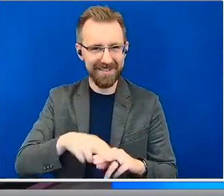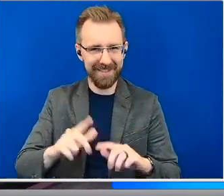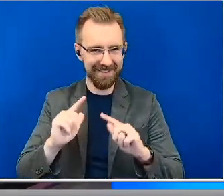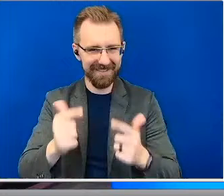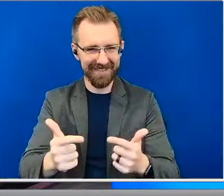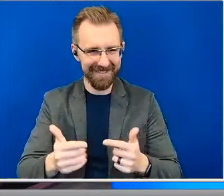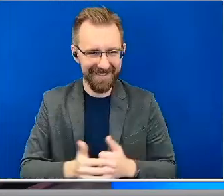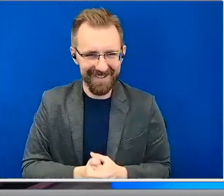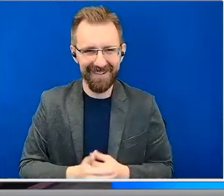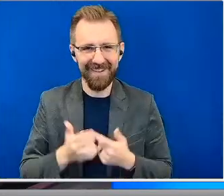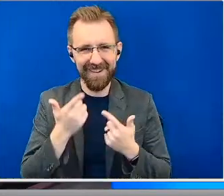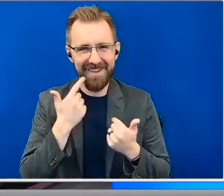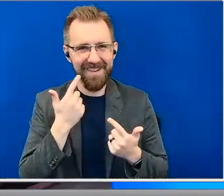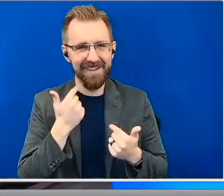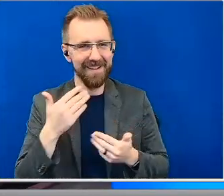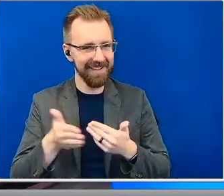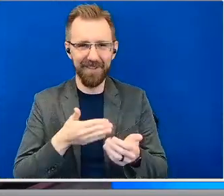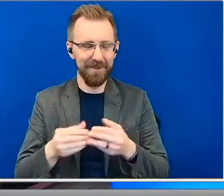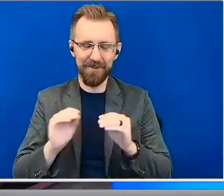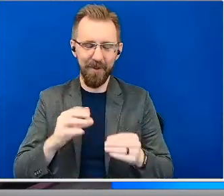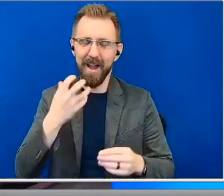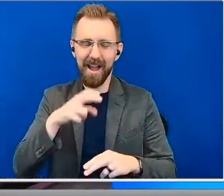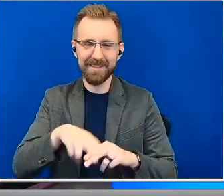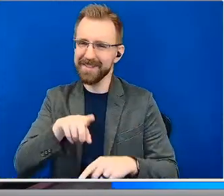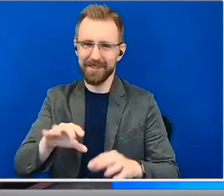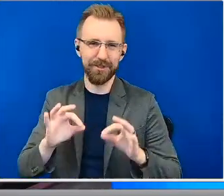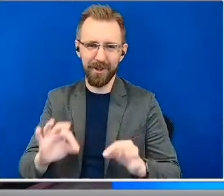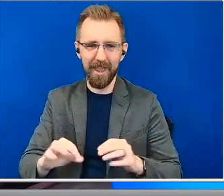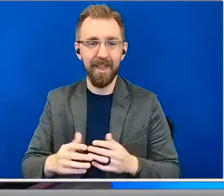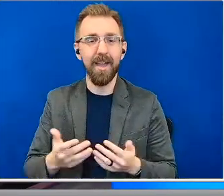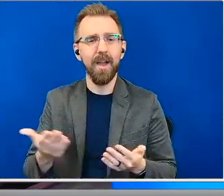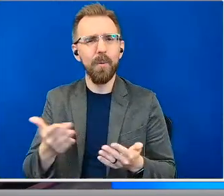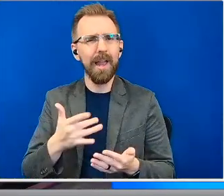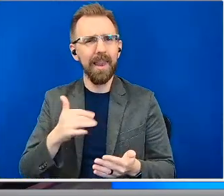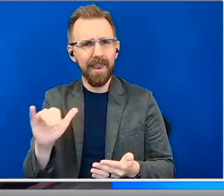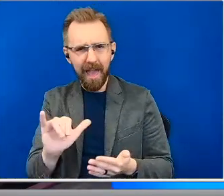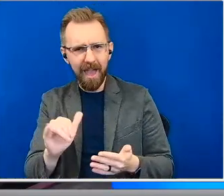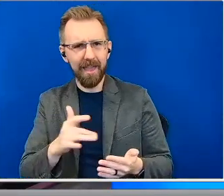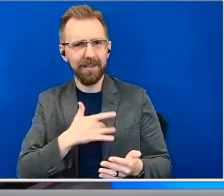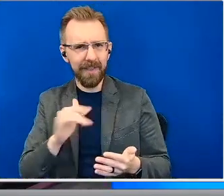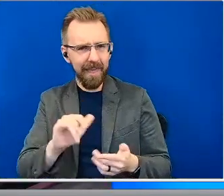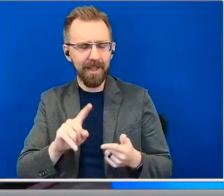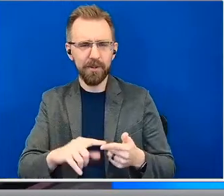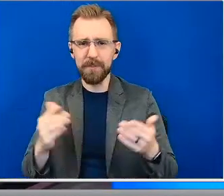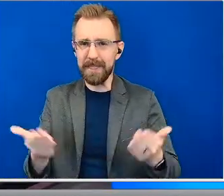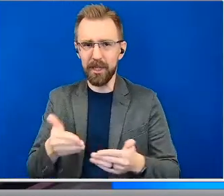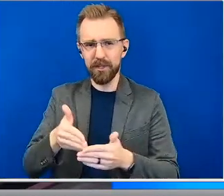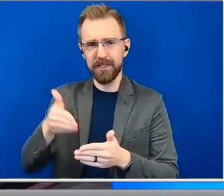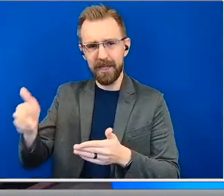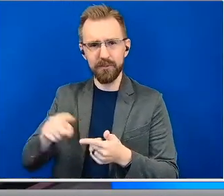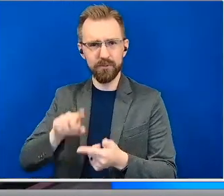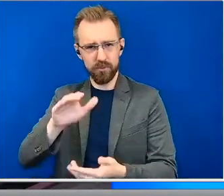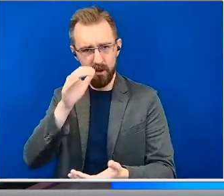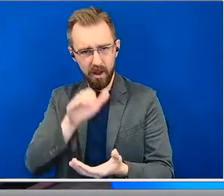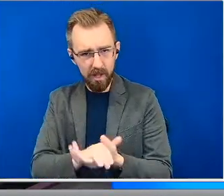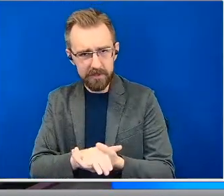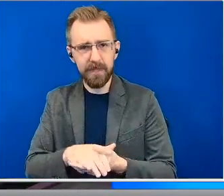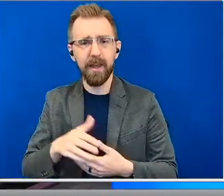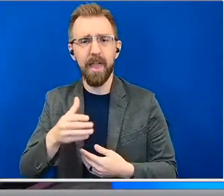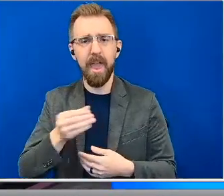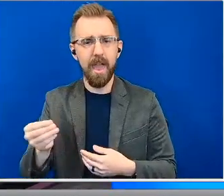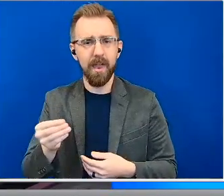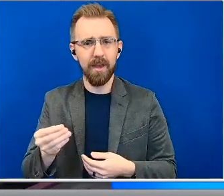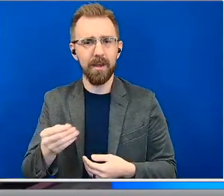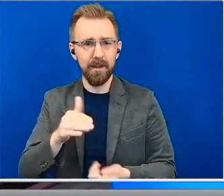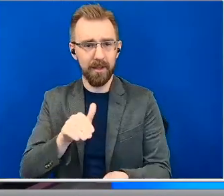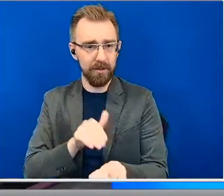There's no hot seat. You're doing great. What's it like to be sitting here now next to your husband and the doctor you work with,